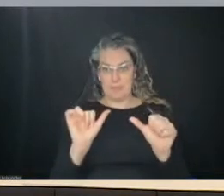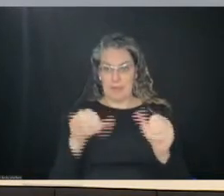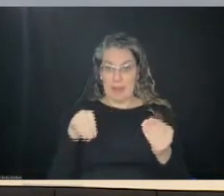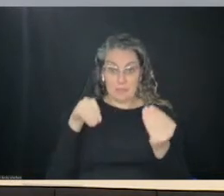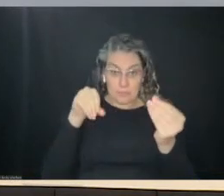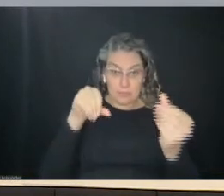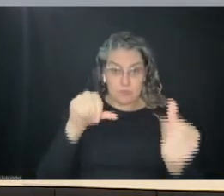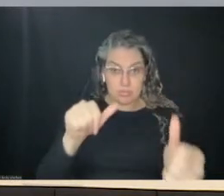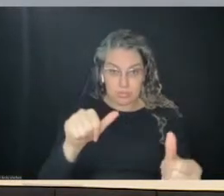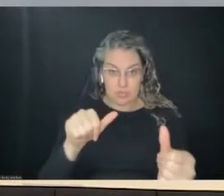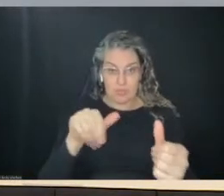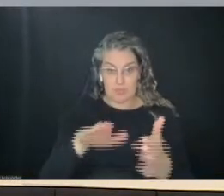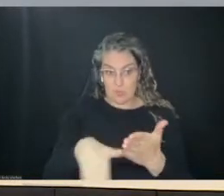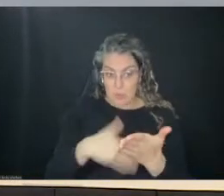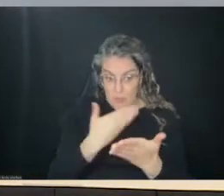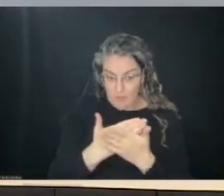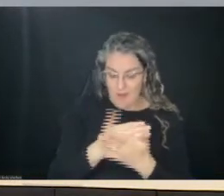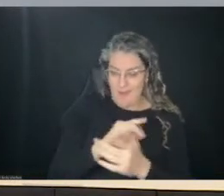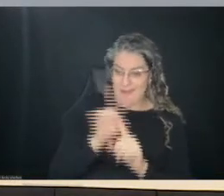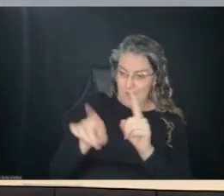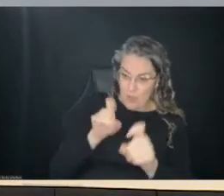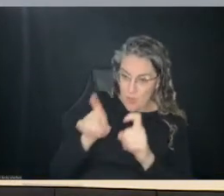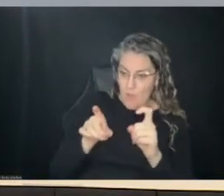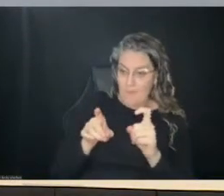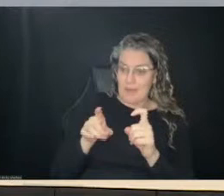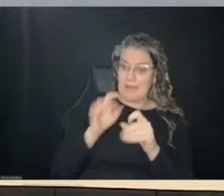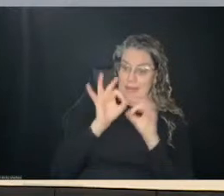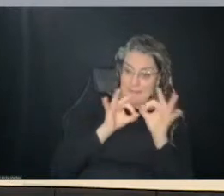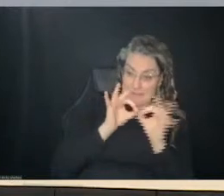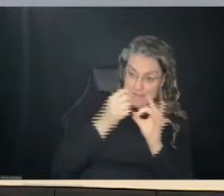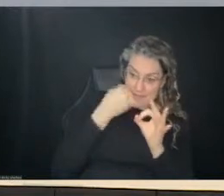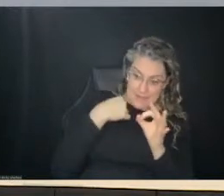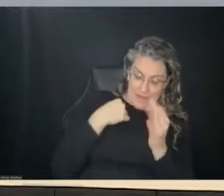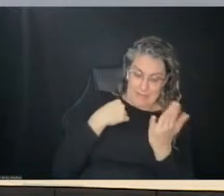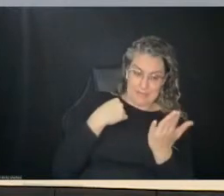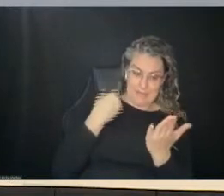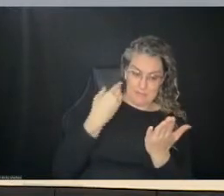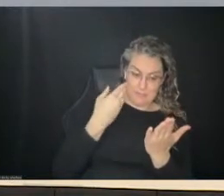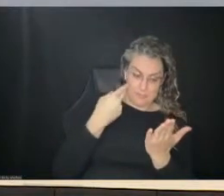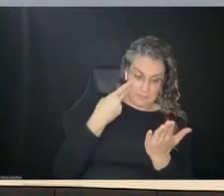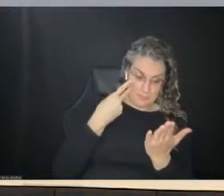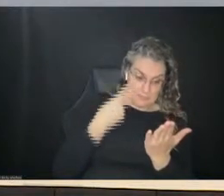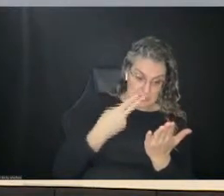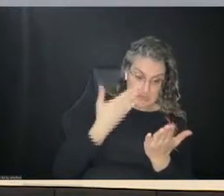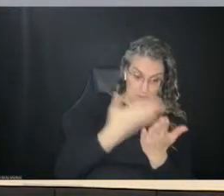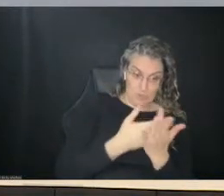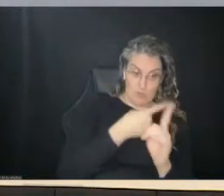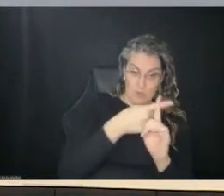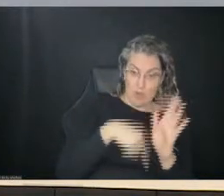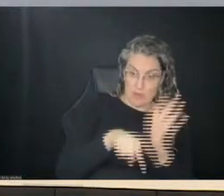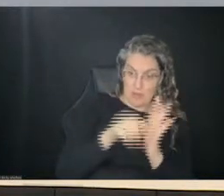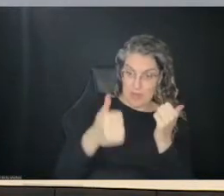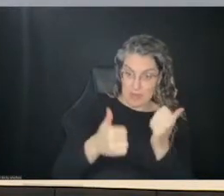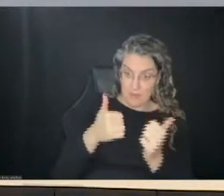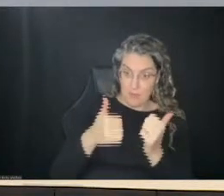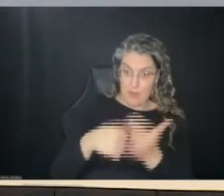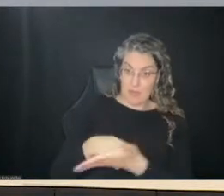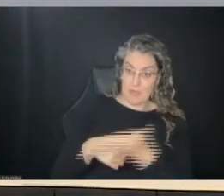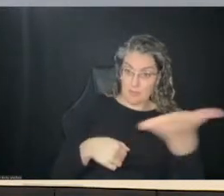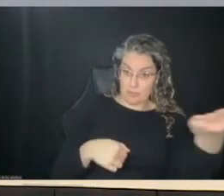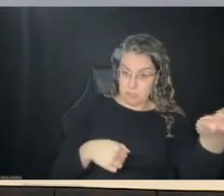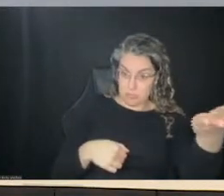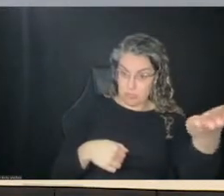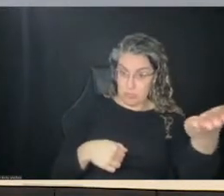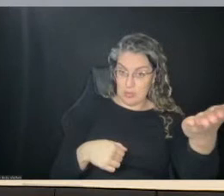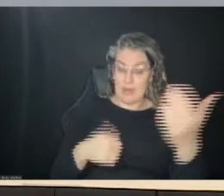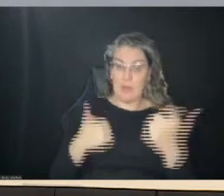seamless and efficient as possible, and they've calculated how many vehicles may be